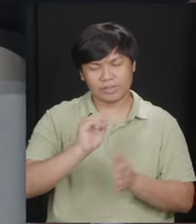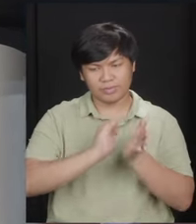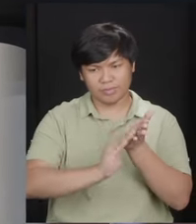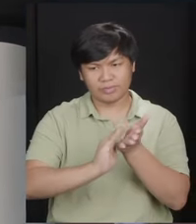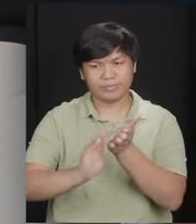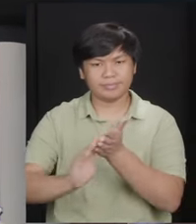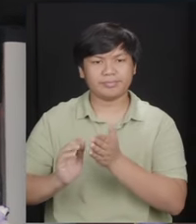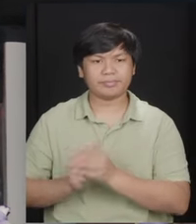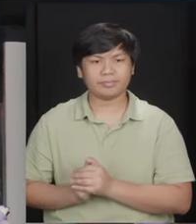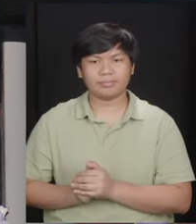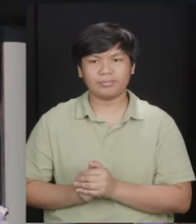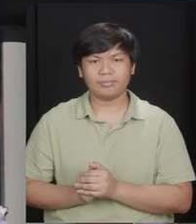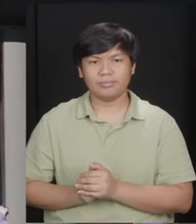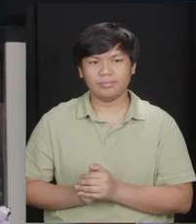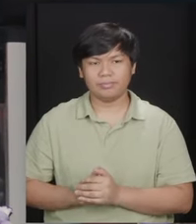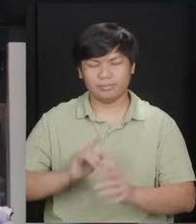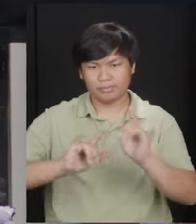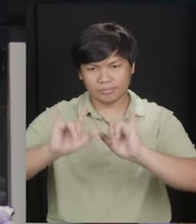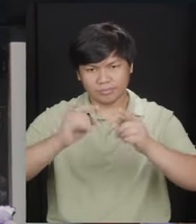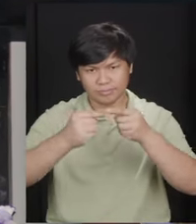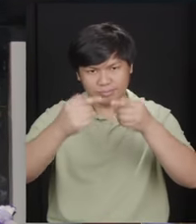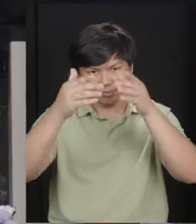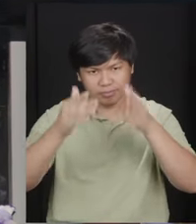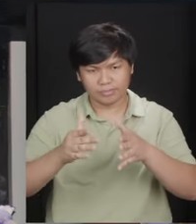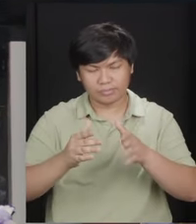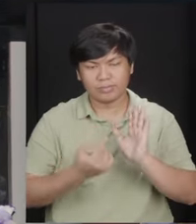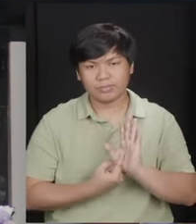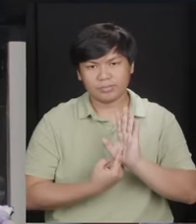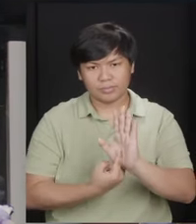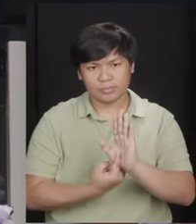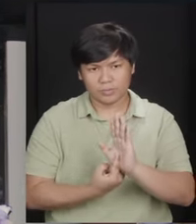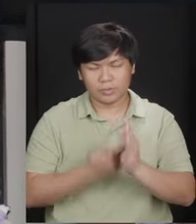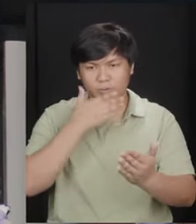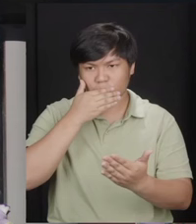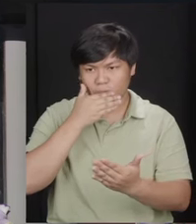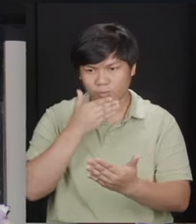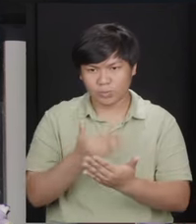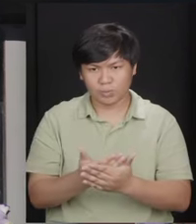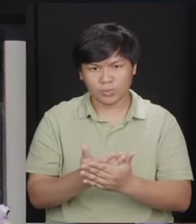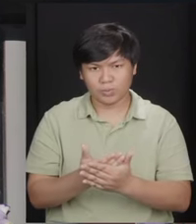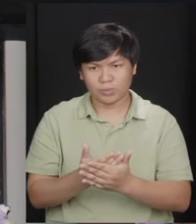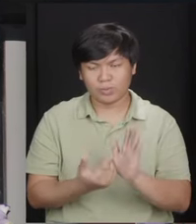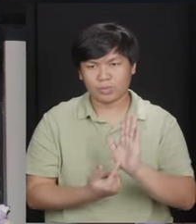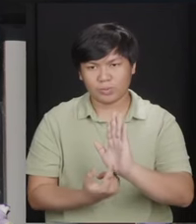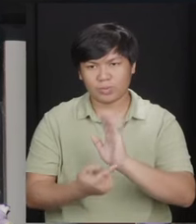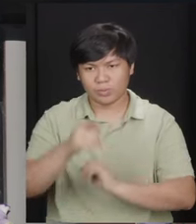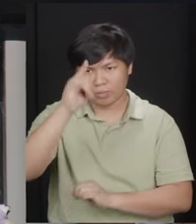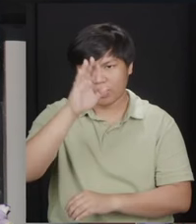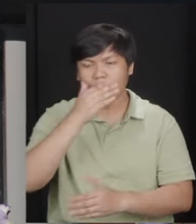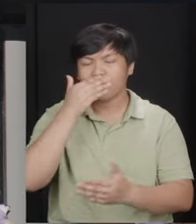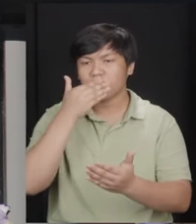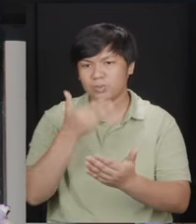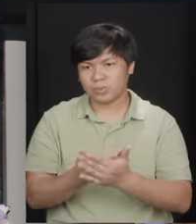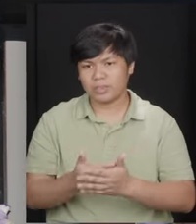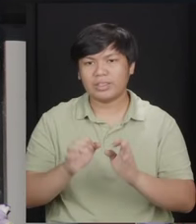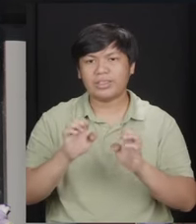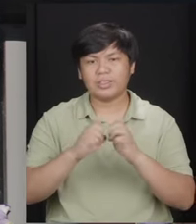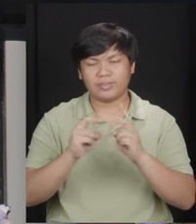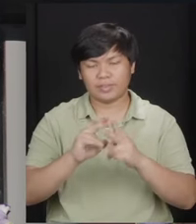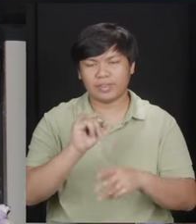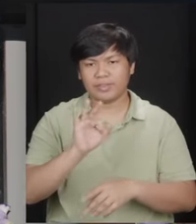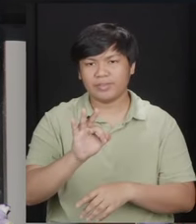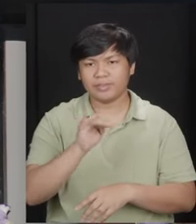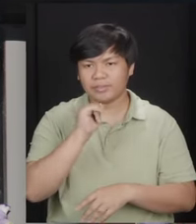the other part of loving your enemies is goodness. It's simply treating them with God's goodness, whether they deserve it or